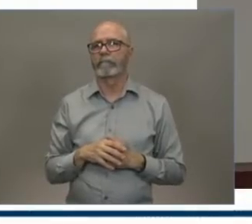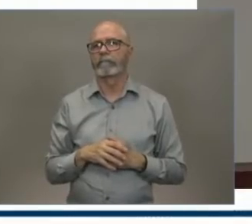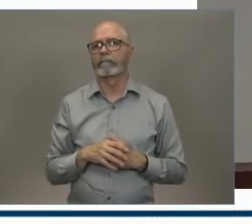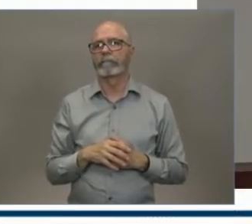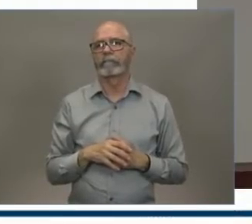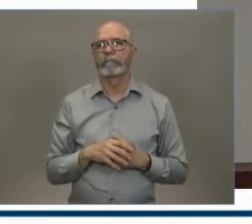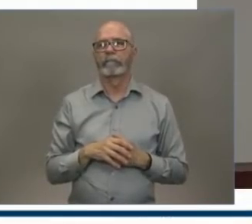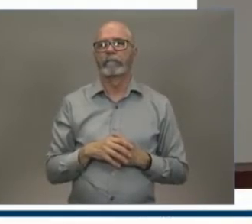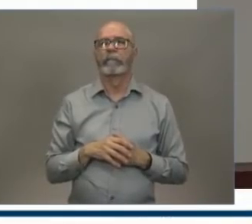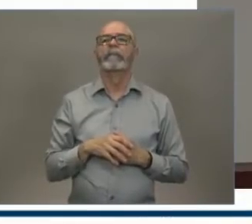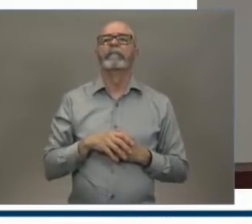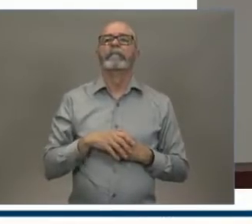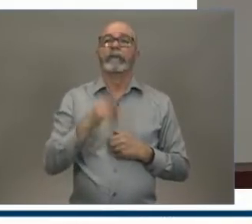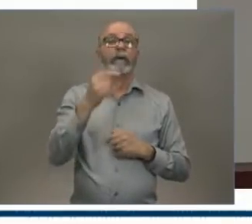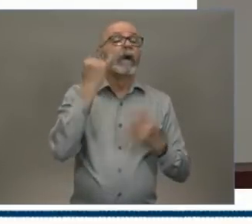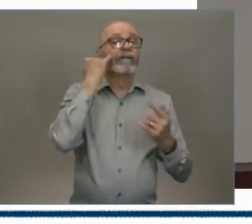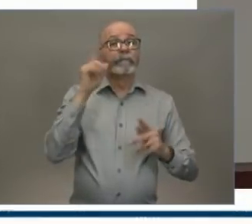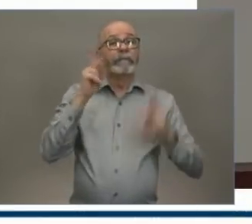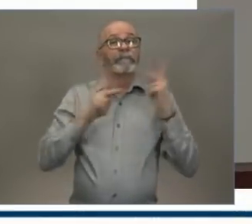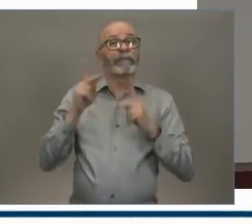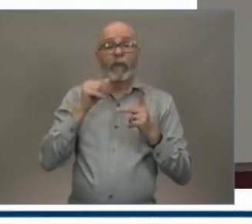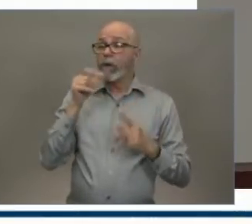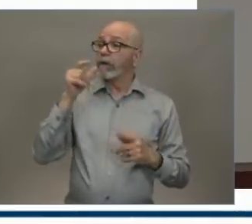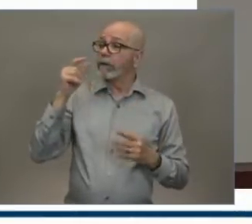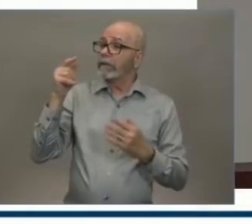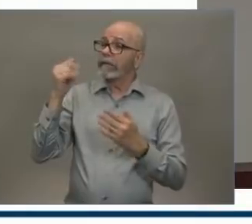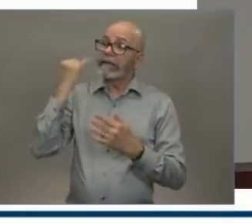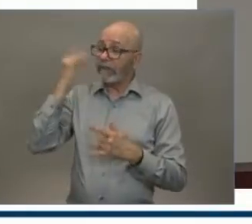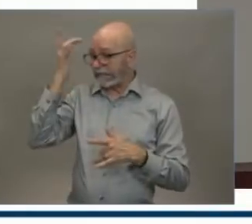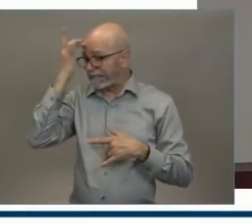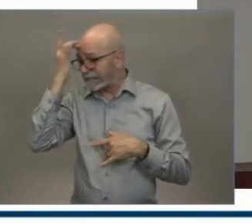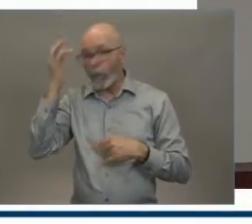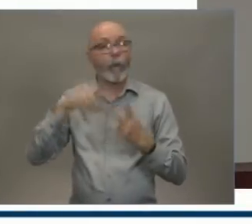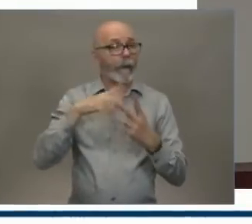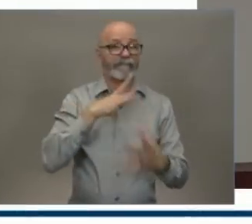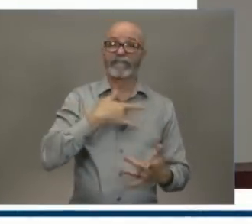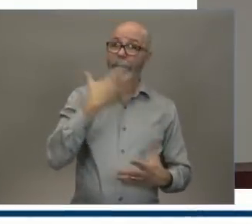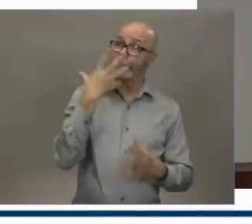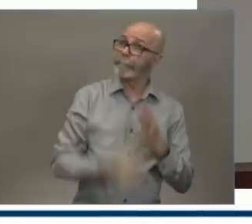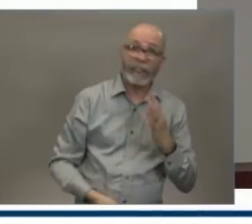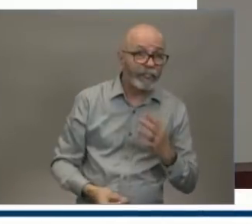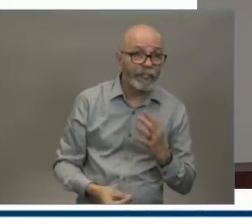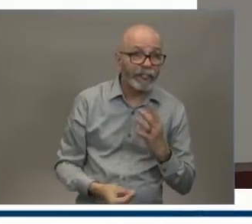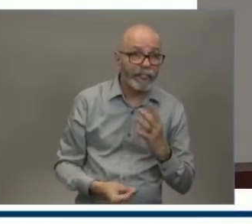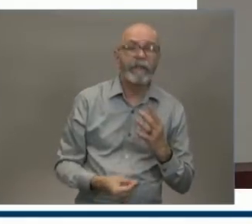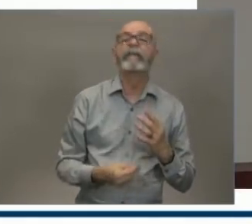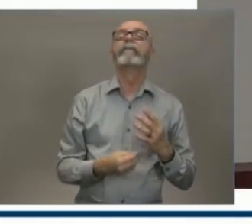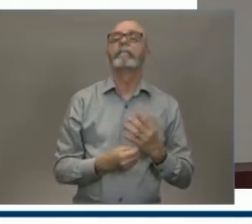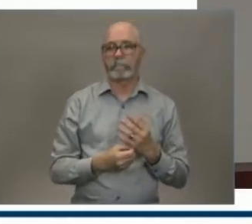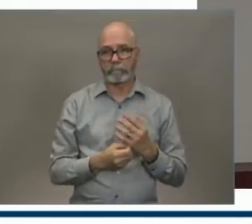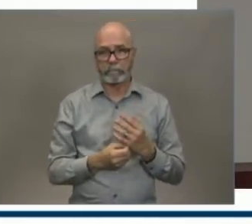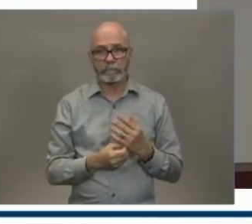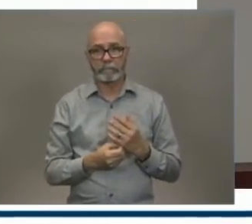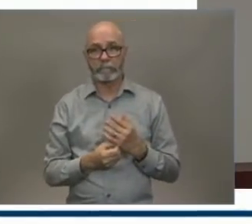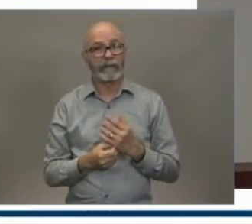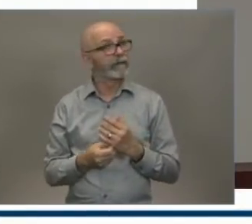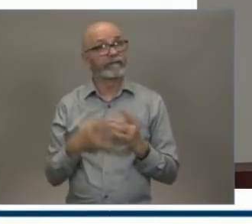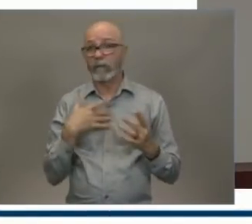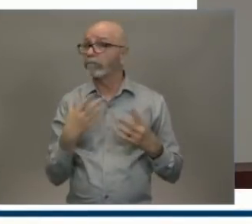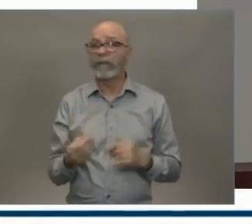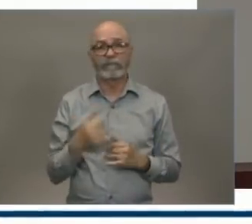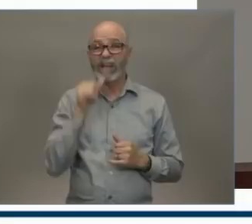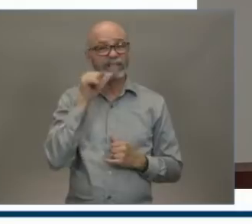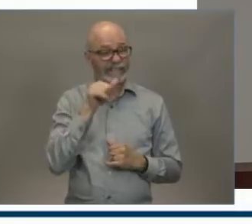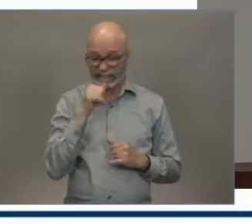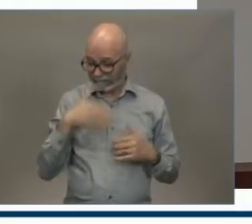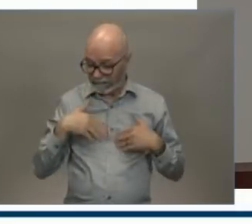streams through our primary assessment centers. And I'll go through it once again. It bears repeating that if you feel unwell in any way,